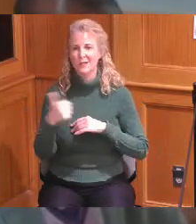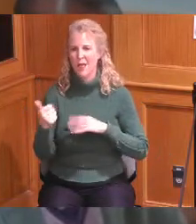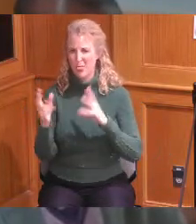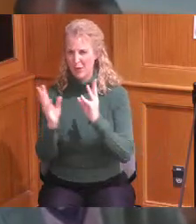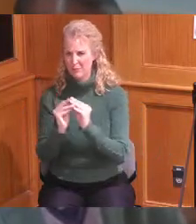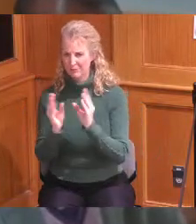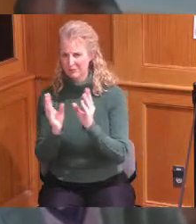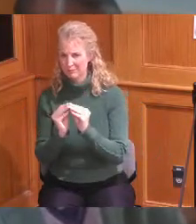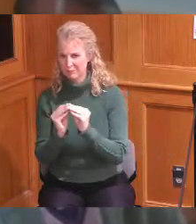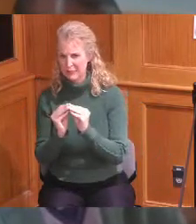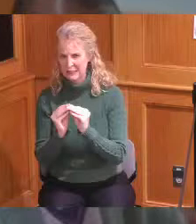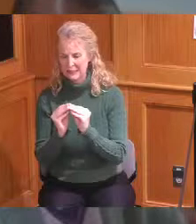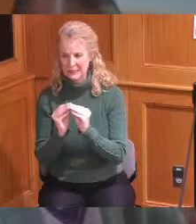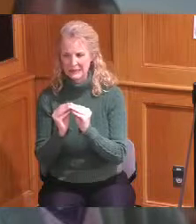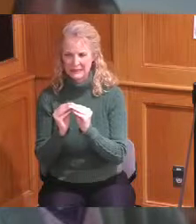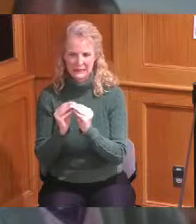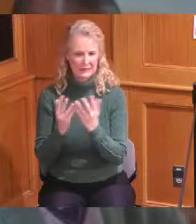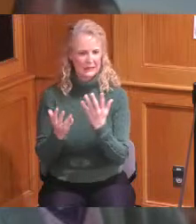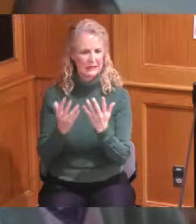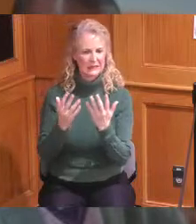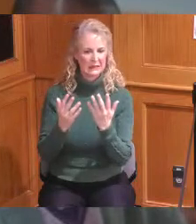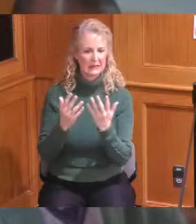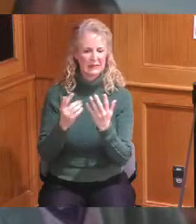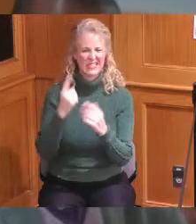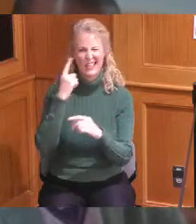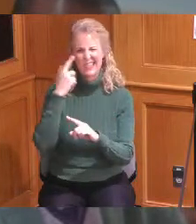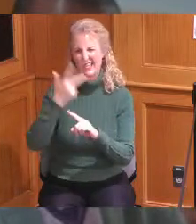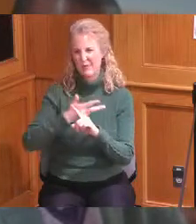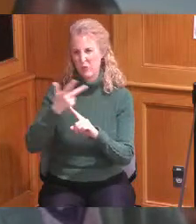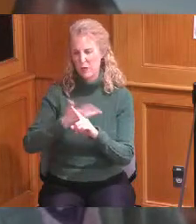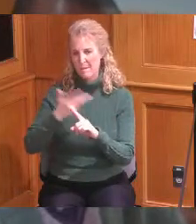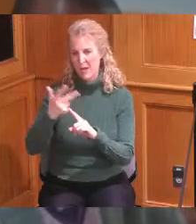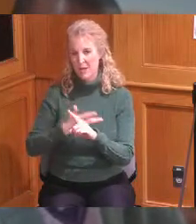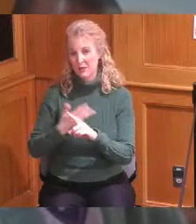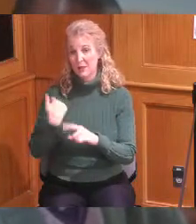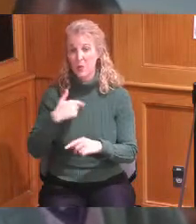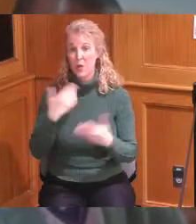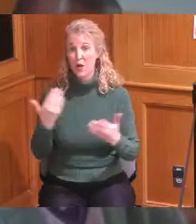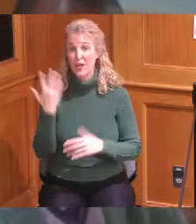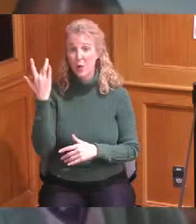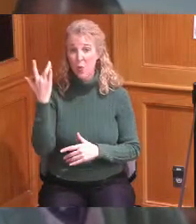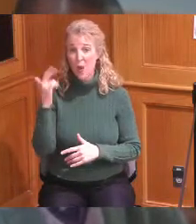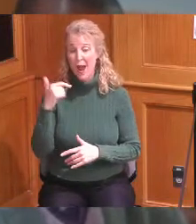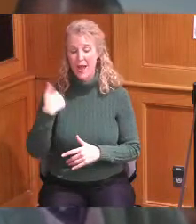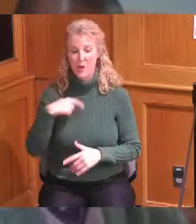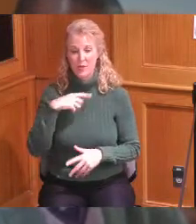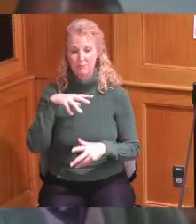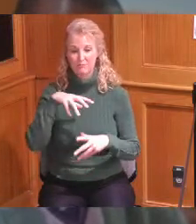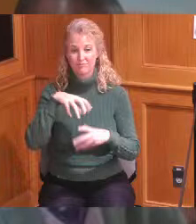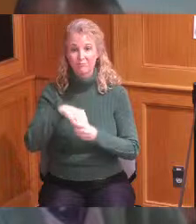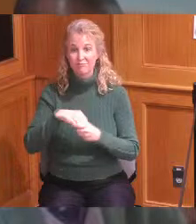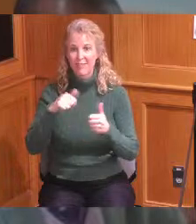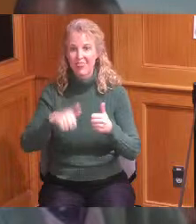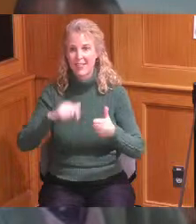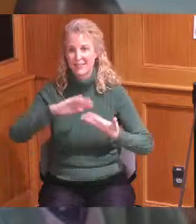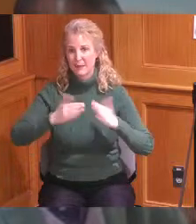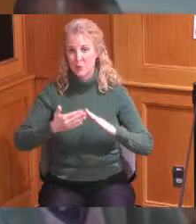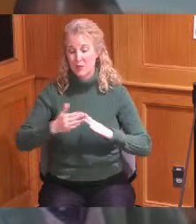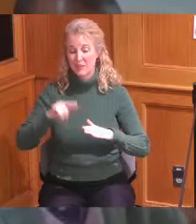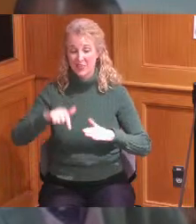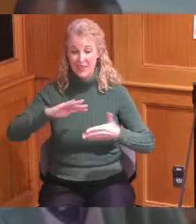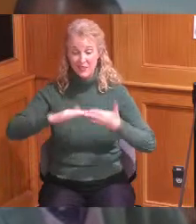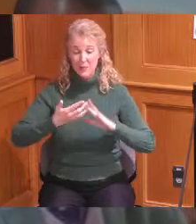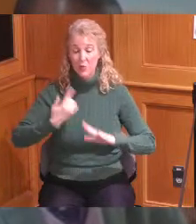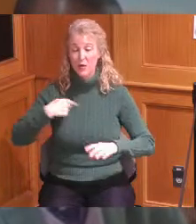one, at least, or have that conversation quarterly. But we're here because we're part of this community. We believe in it.